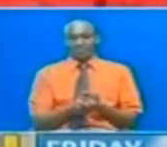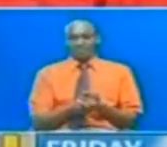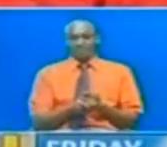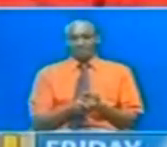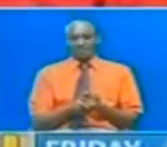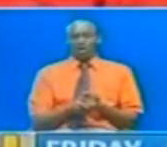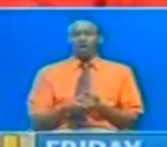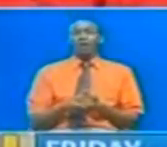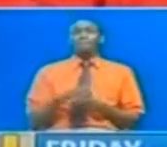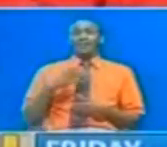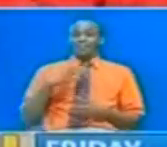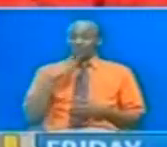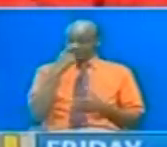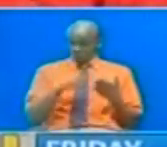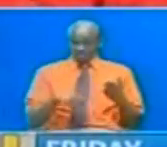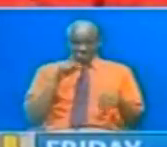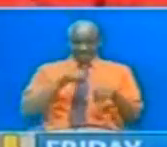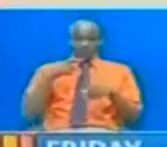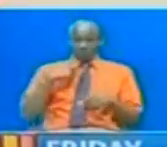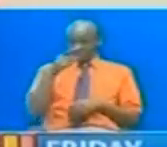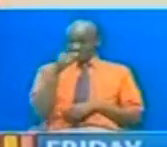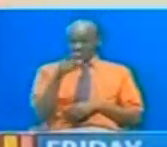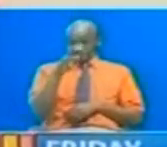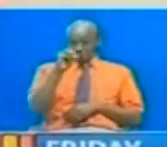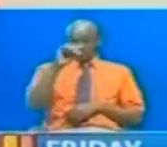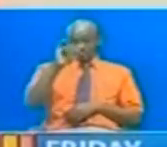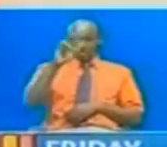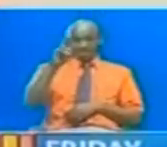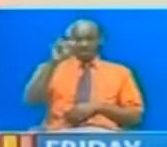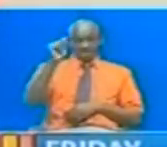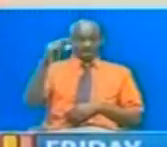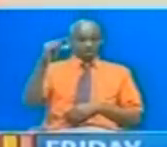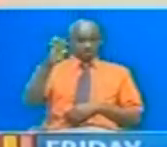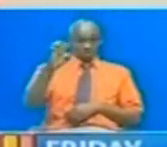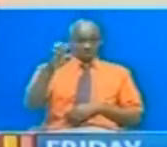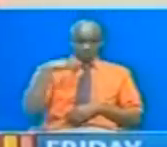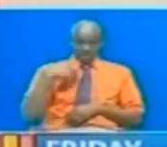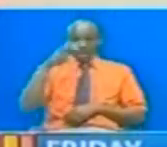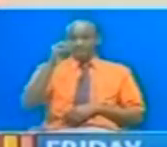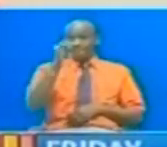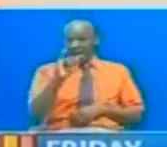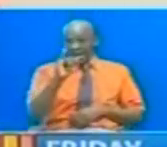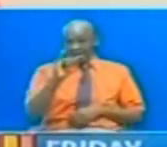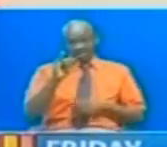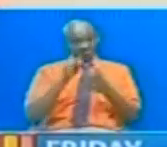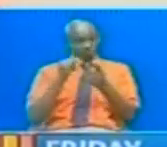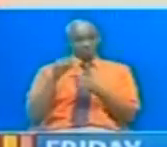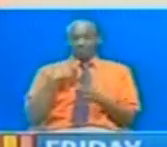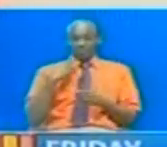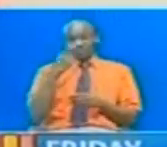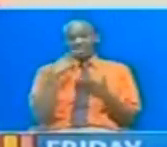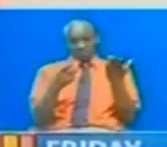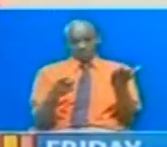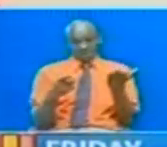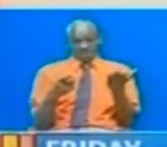What we don't say when we are talking of mirage or mm-hmm. mirage, mm-hmm. we don't say mirage uh-huh. the way many people mistake